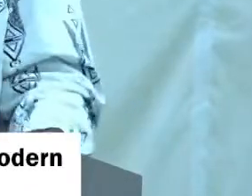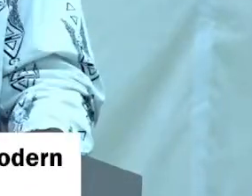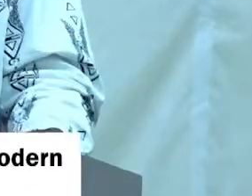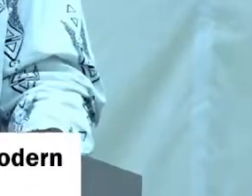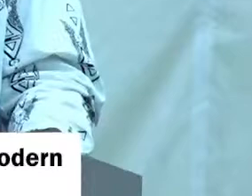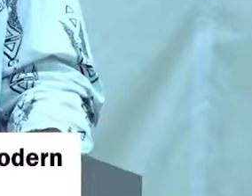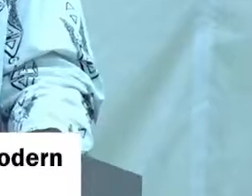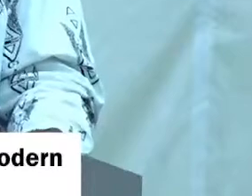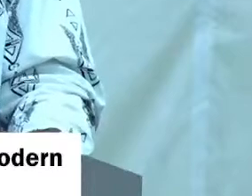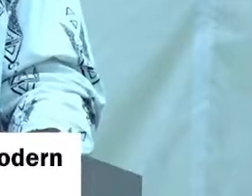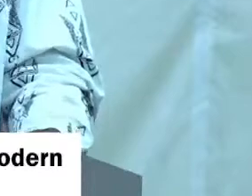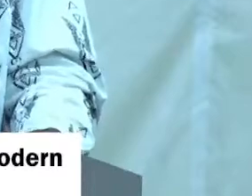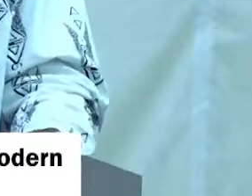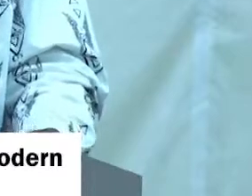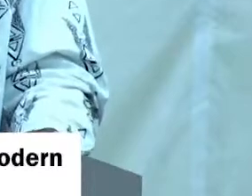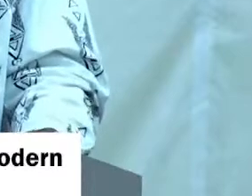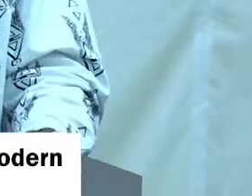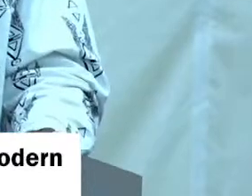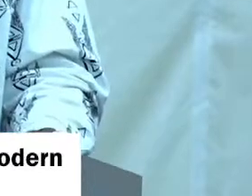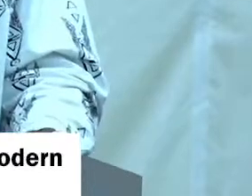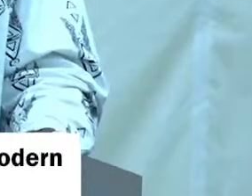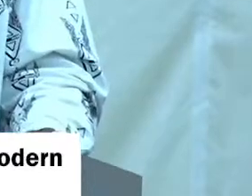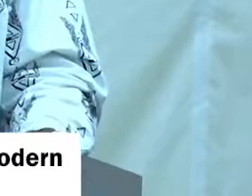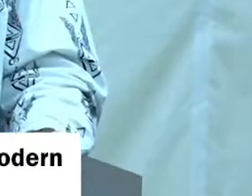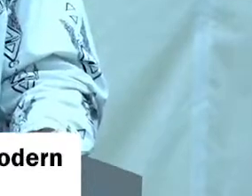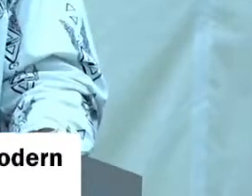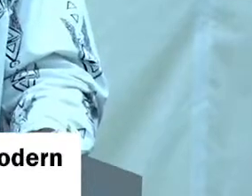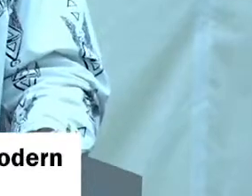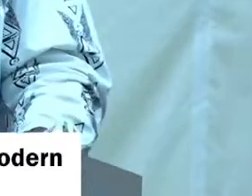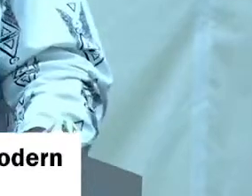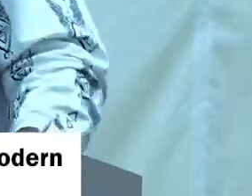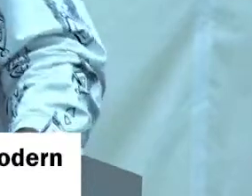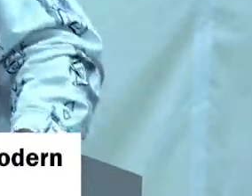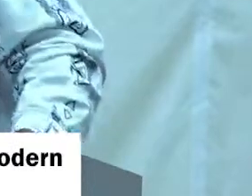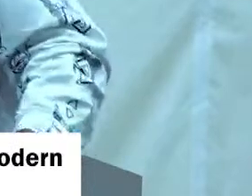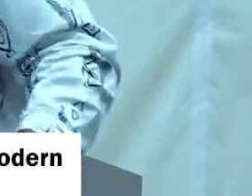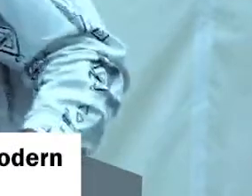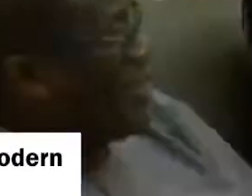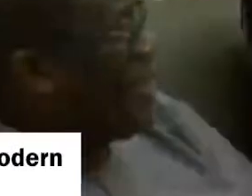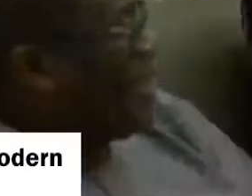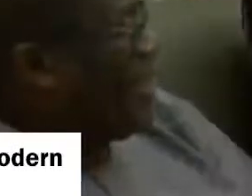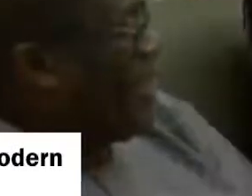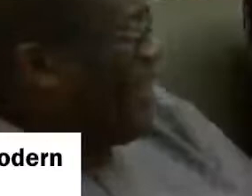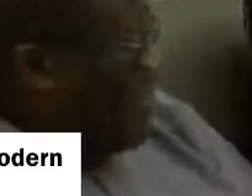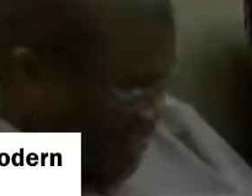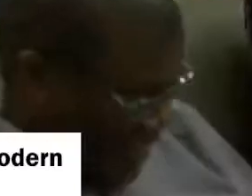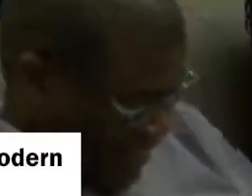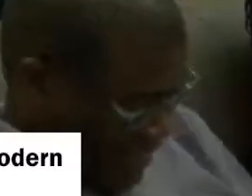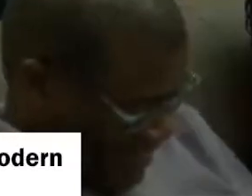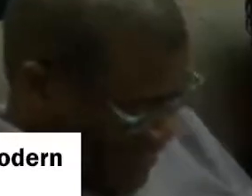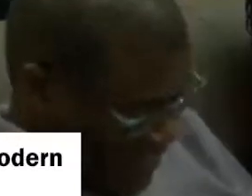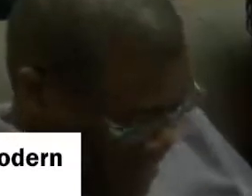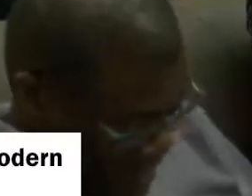it back gets tired and falls down. Thank you very much.